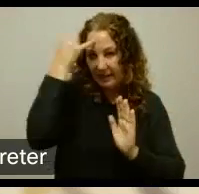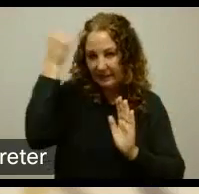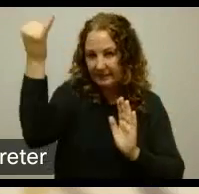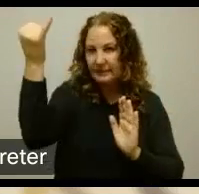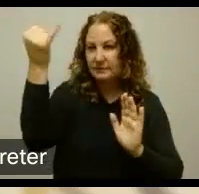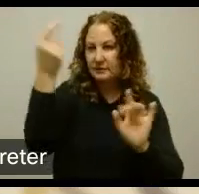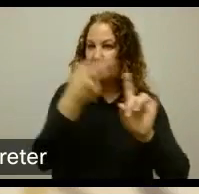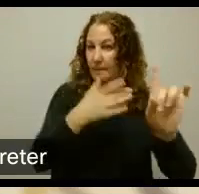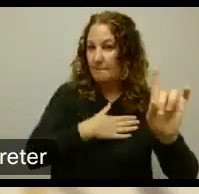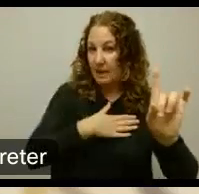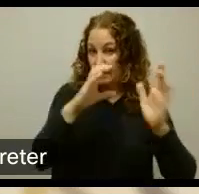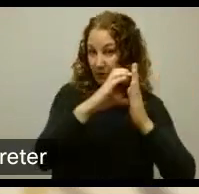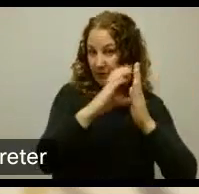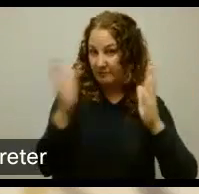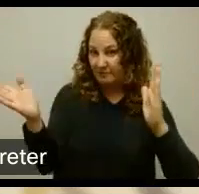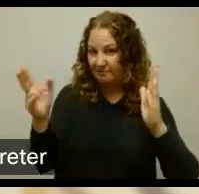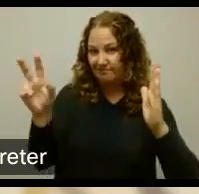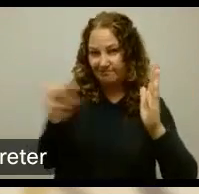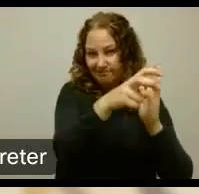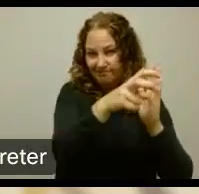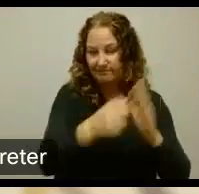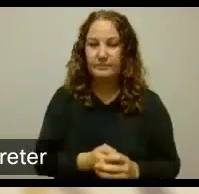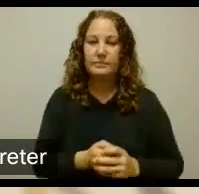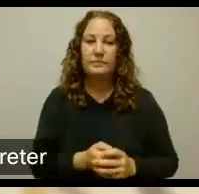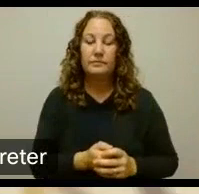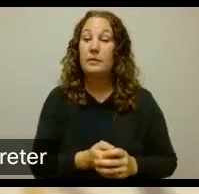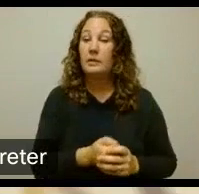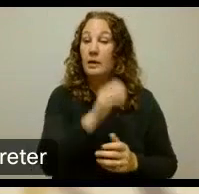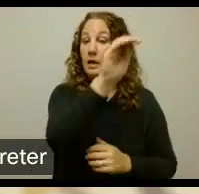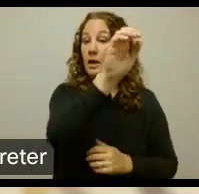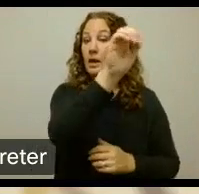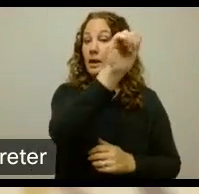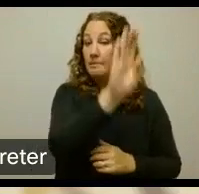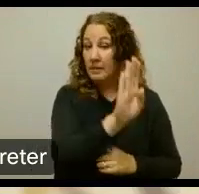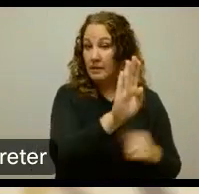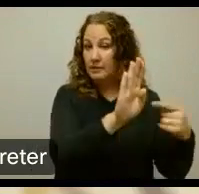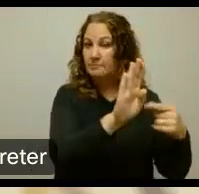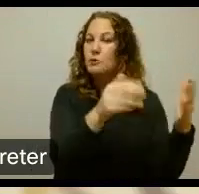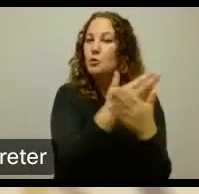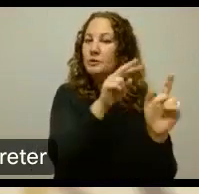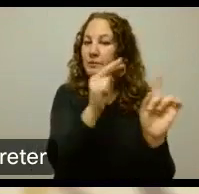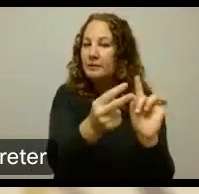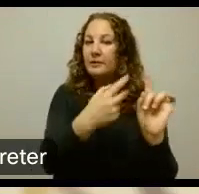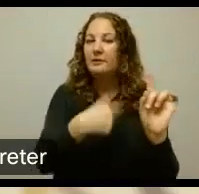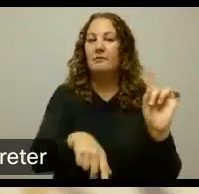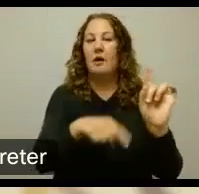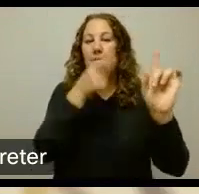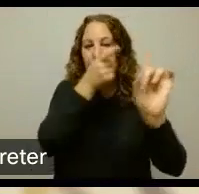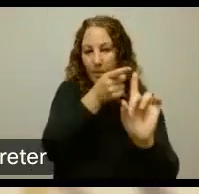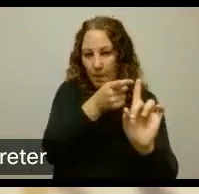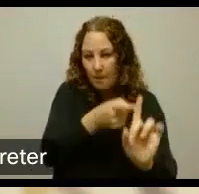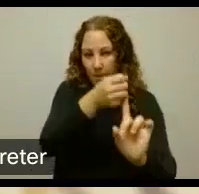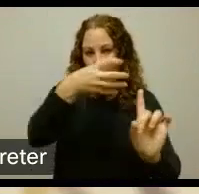my paragraph. Supporting point B, gain new perspectives, and I fill in the development of that